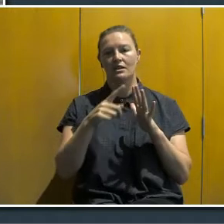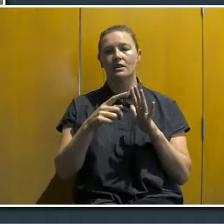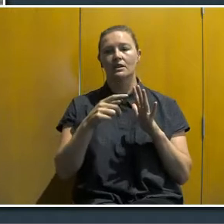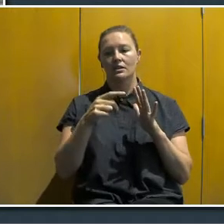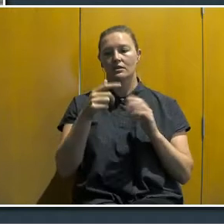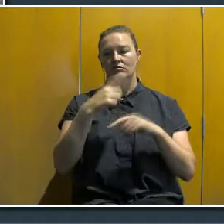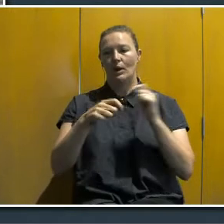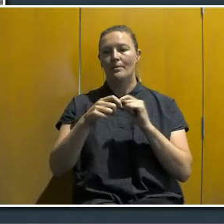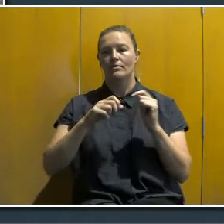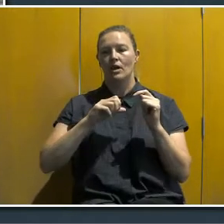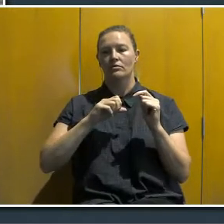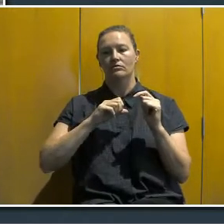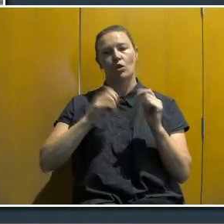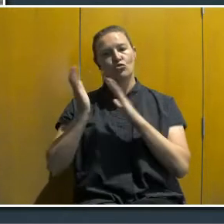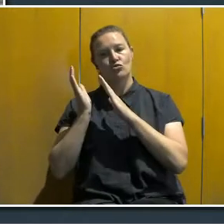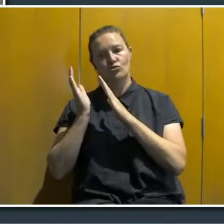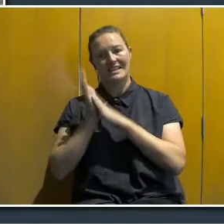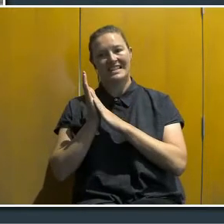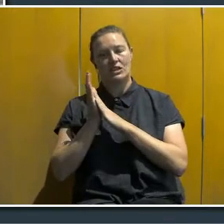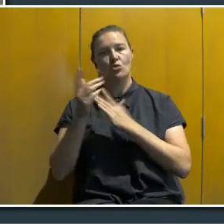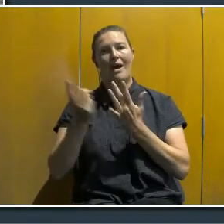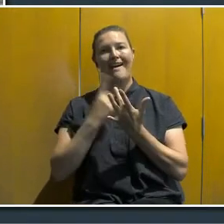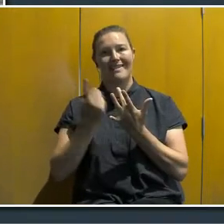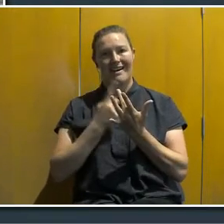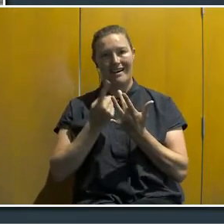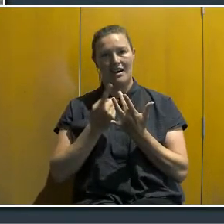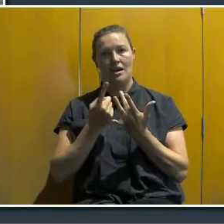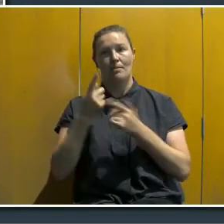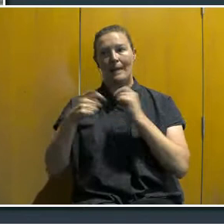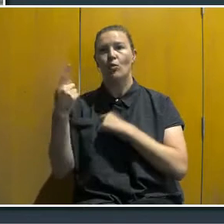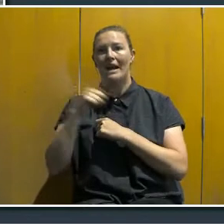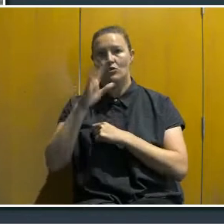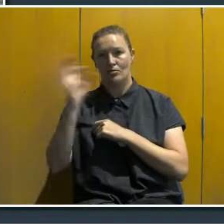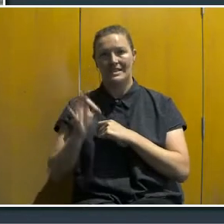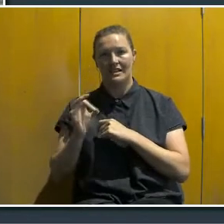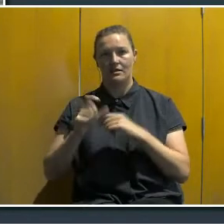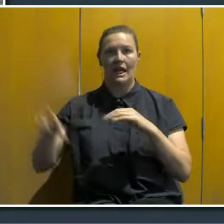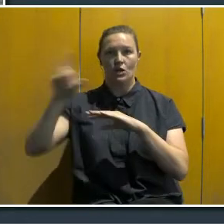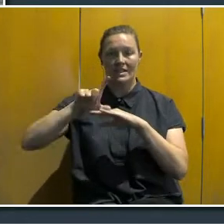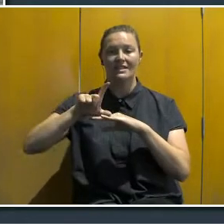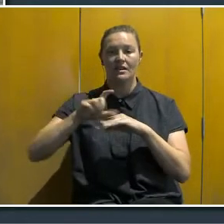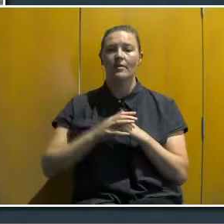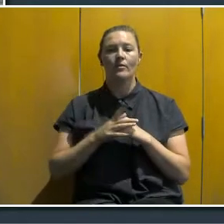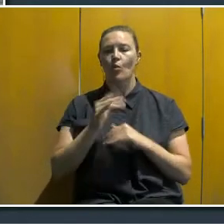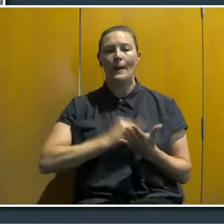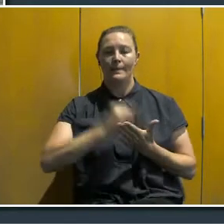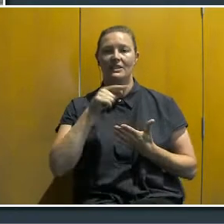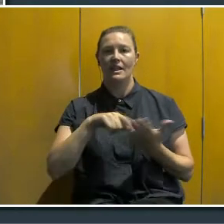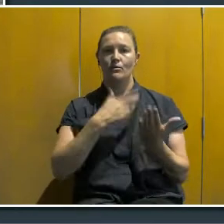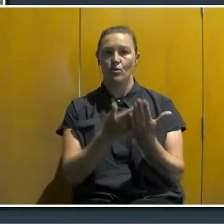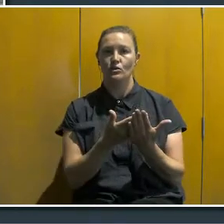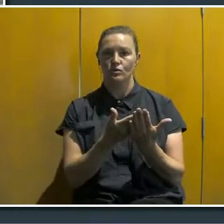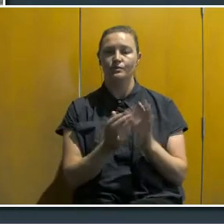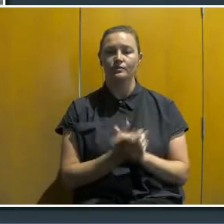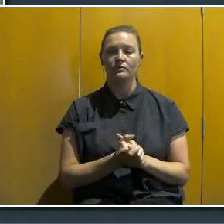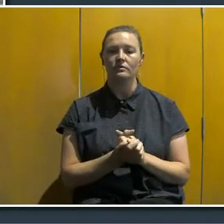63.47% to residential other 100%. We object to the proposed changes away from other rural zone. As I've previously